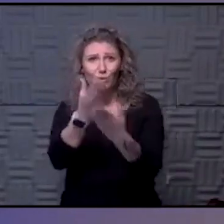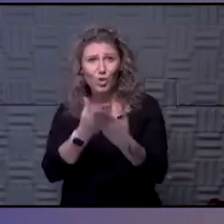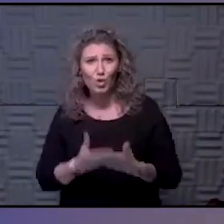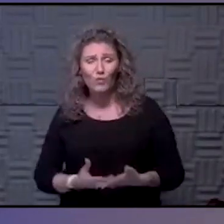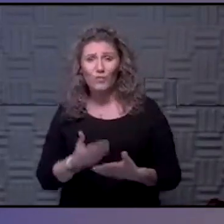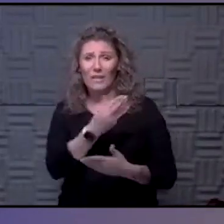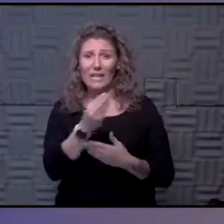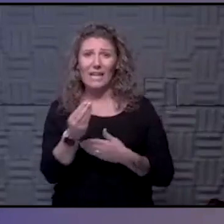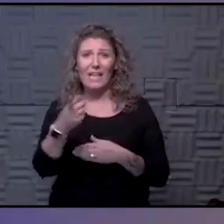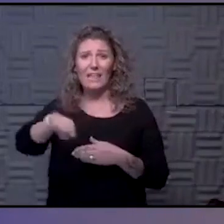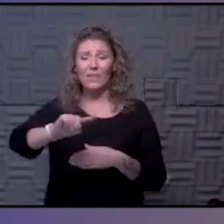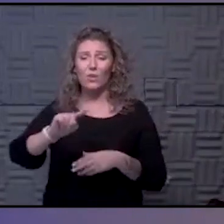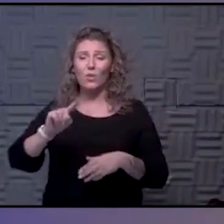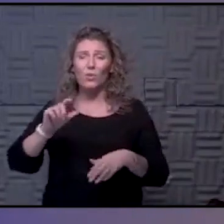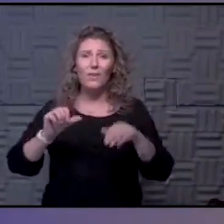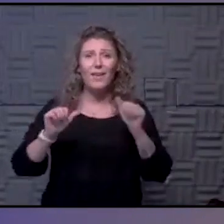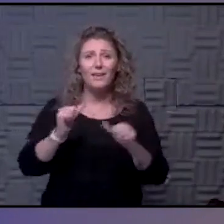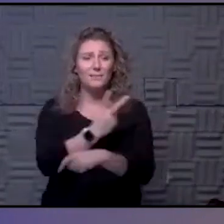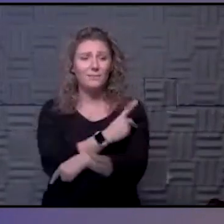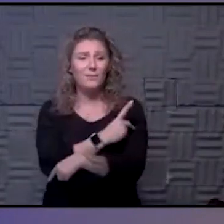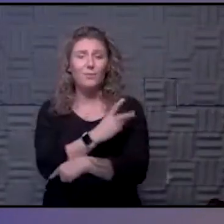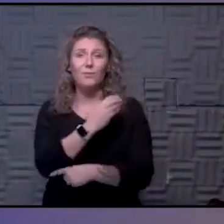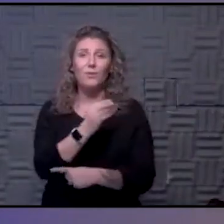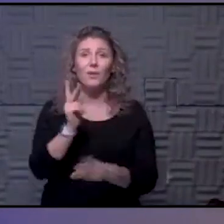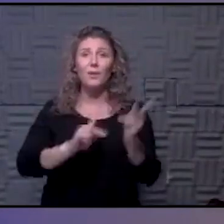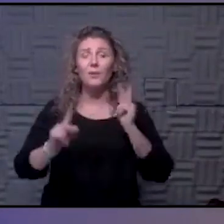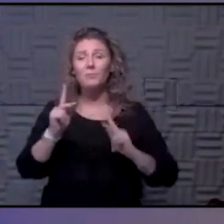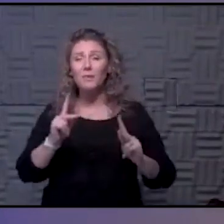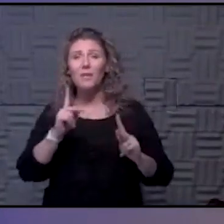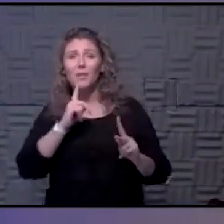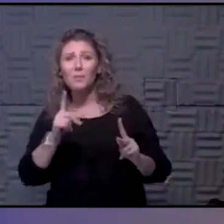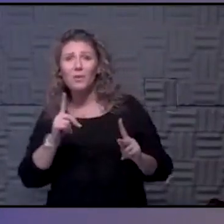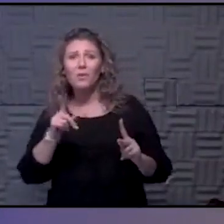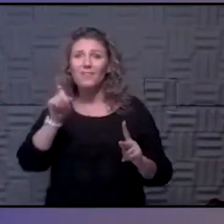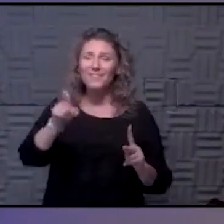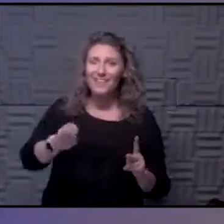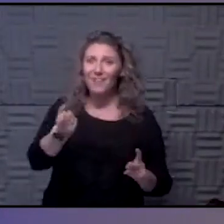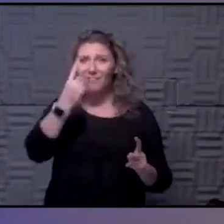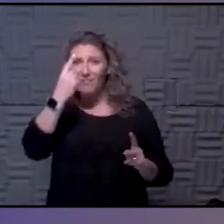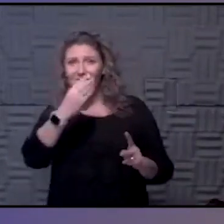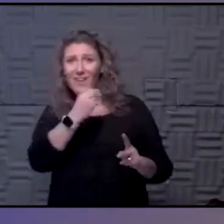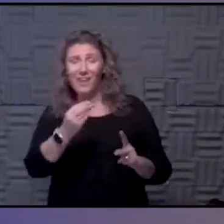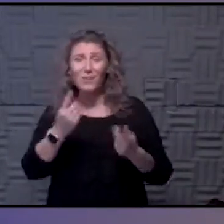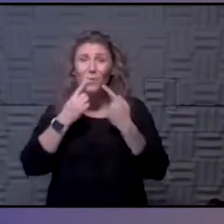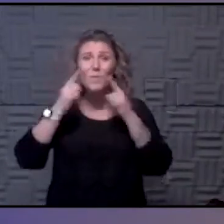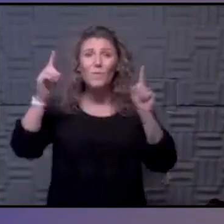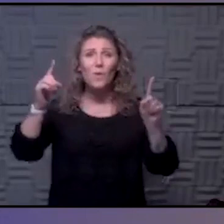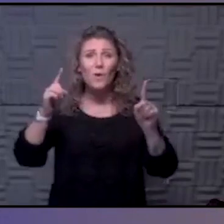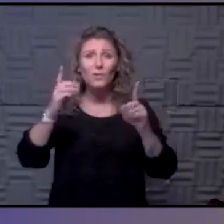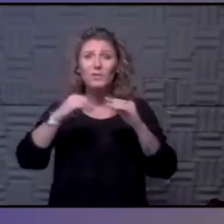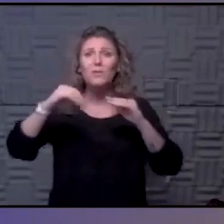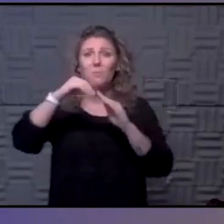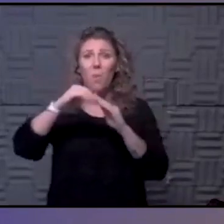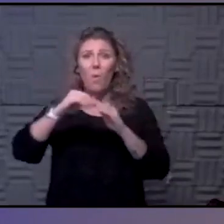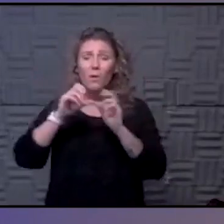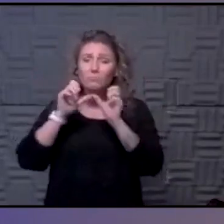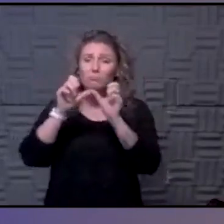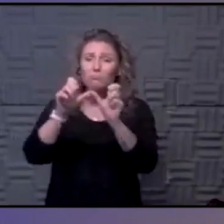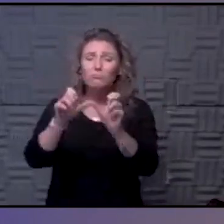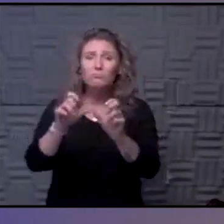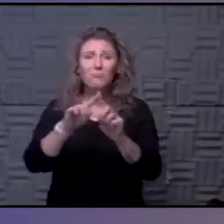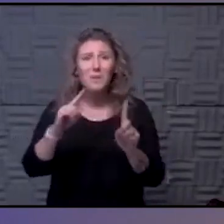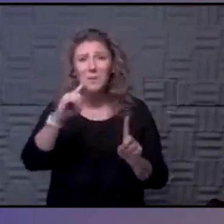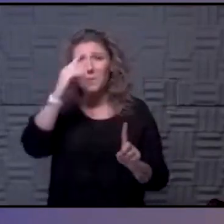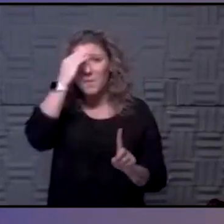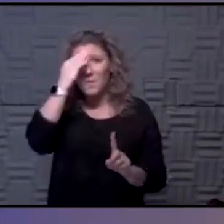those vaccine hesitant patients and people should be diminished as we move further into this. But we know that the vaccines can protect